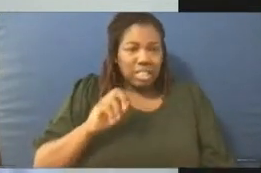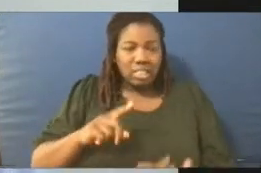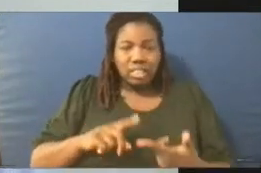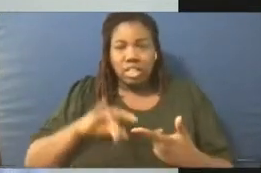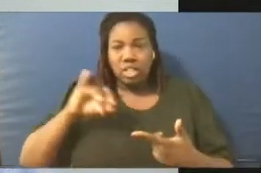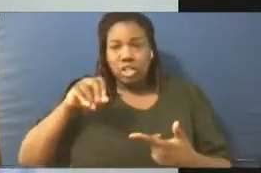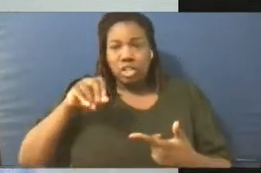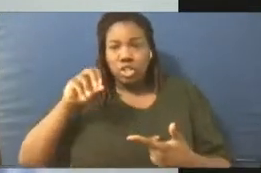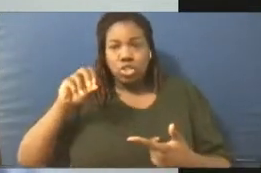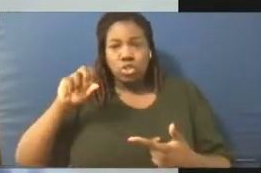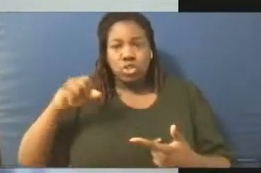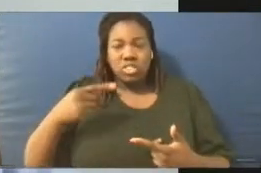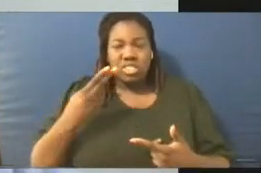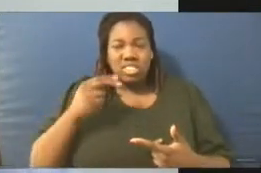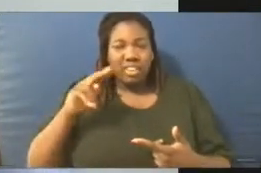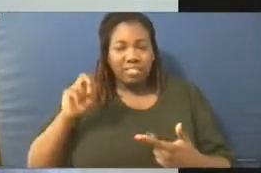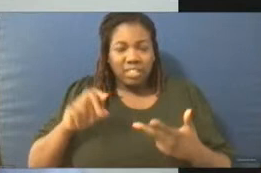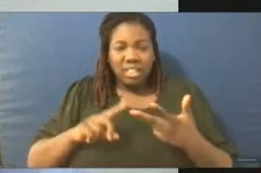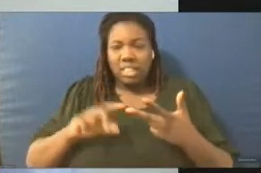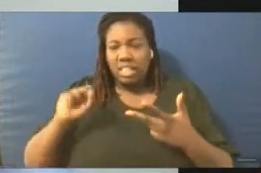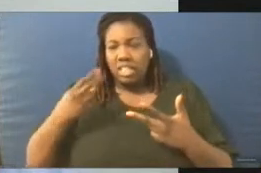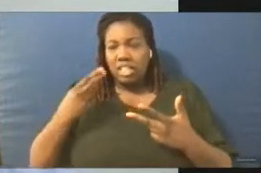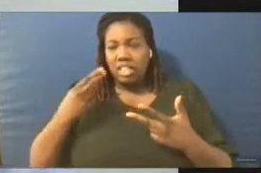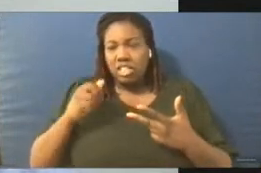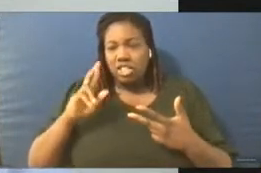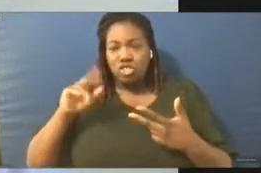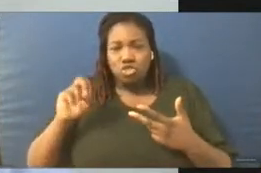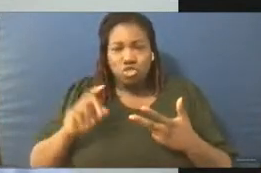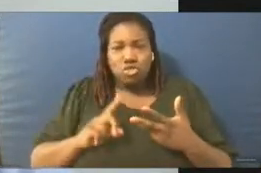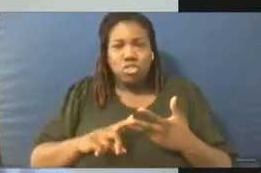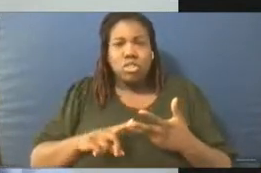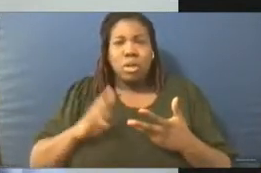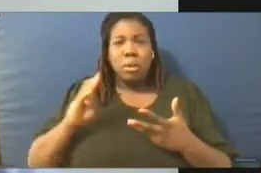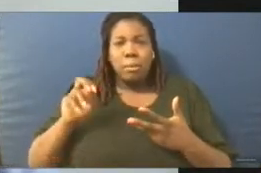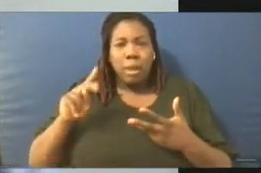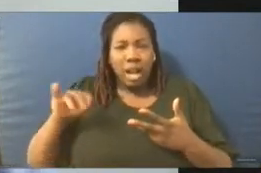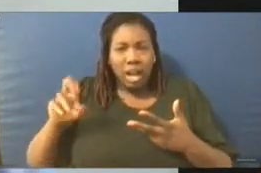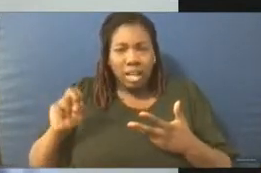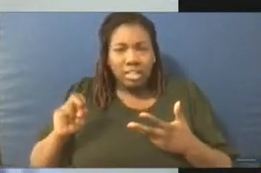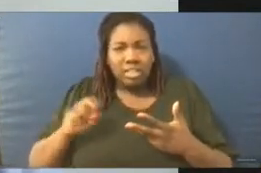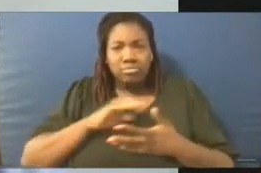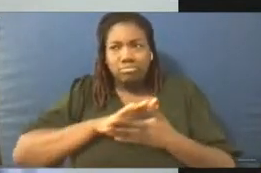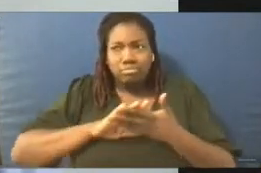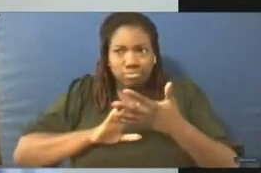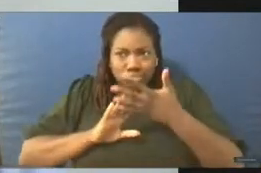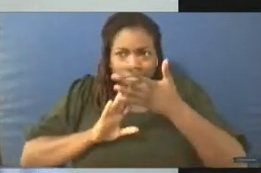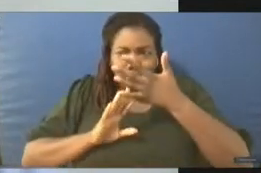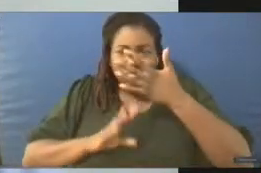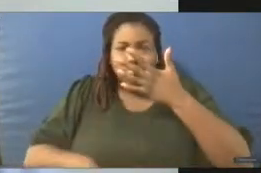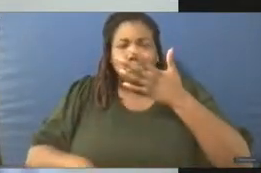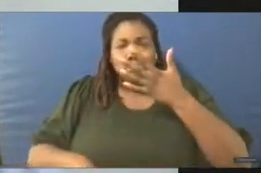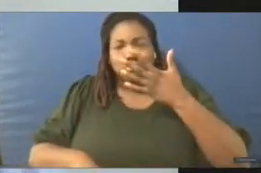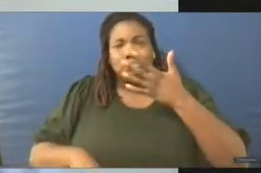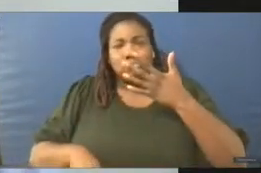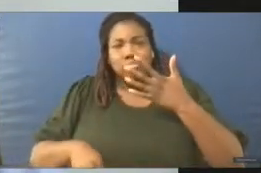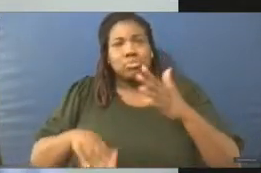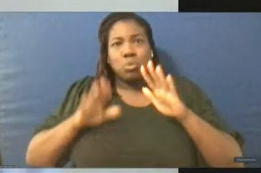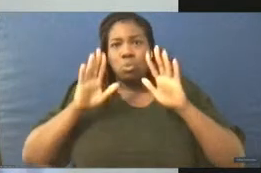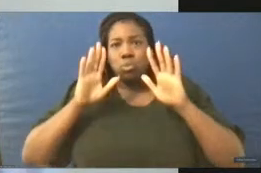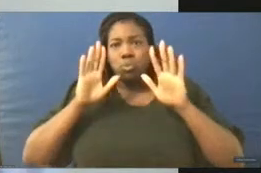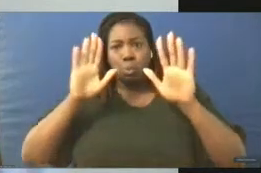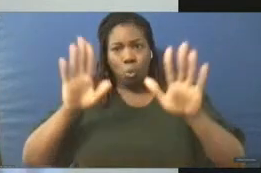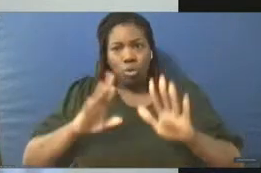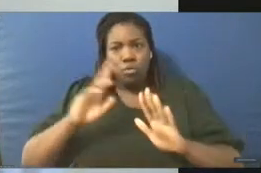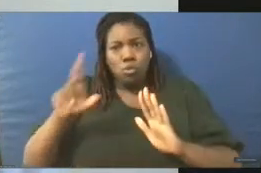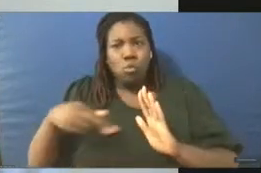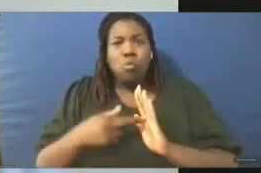to Cherise to Min to Bonnie. All of you actually played great role in